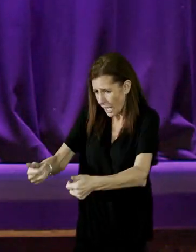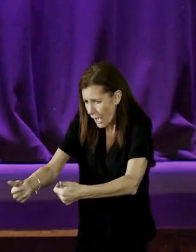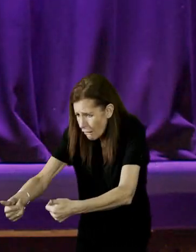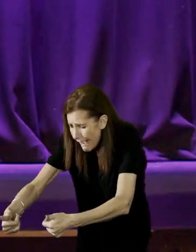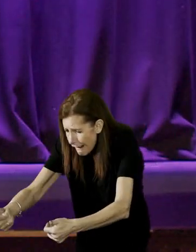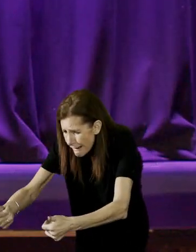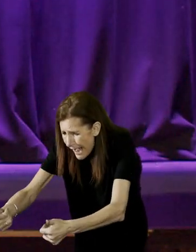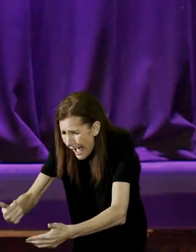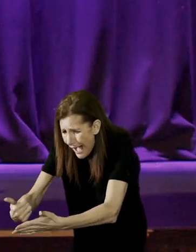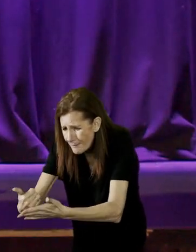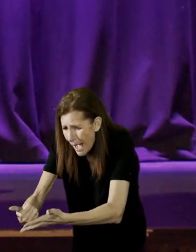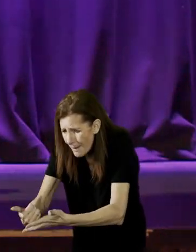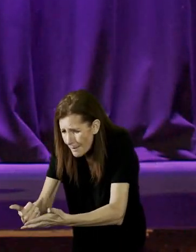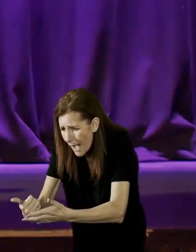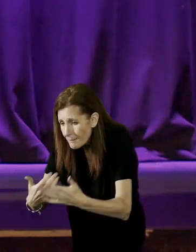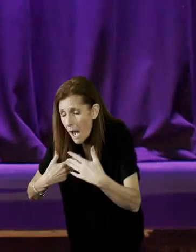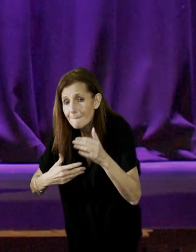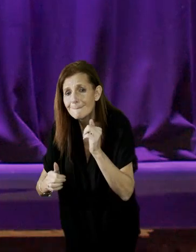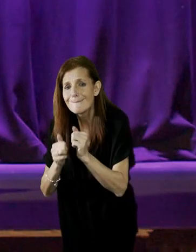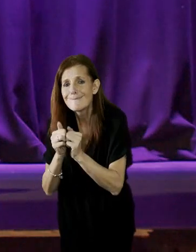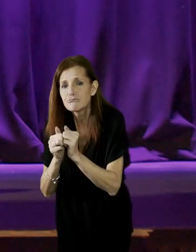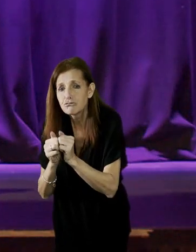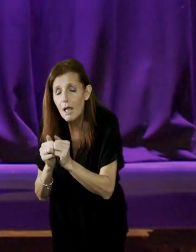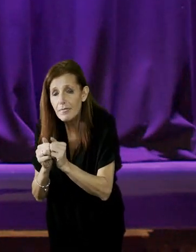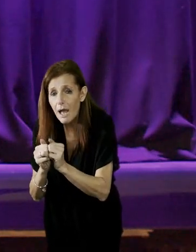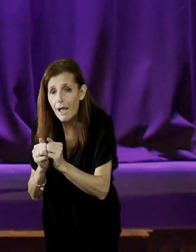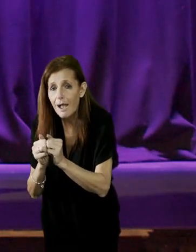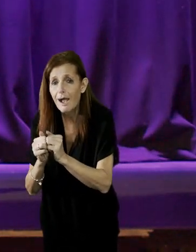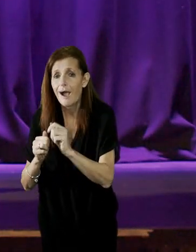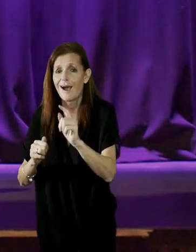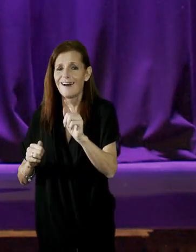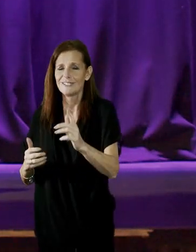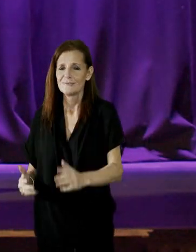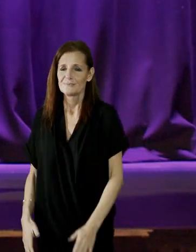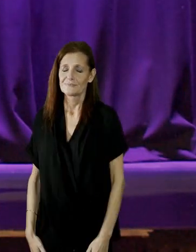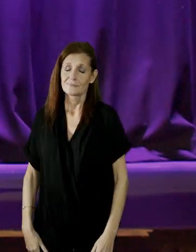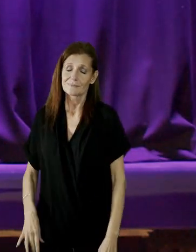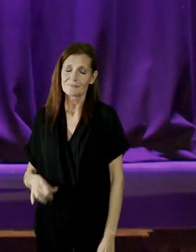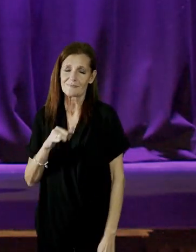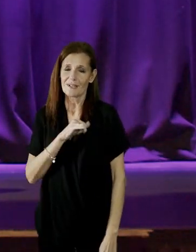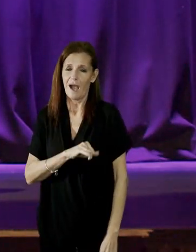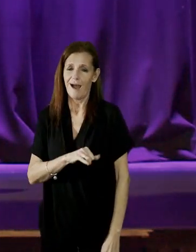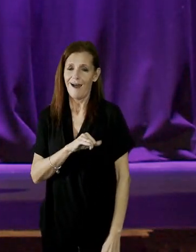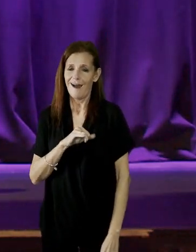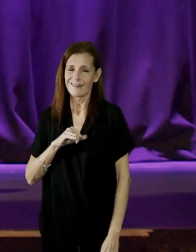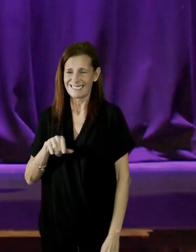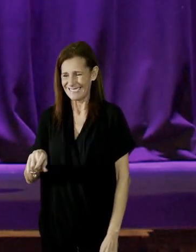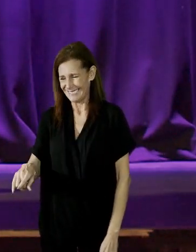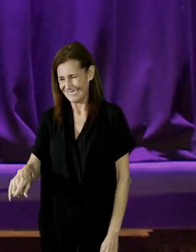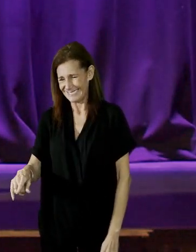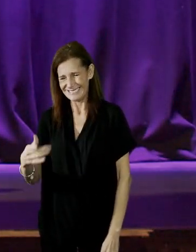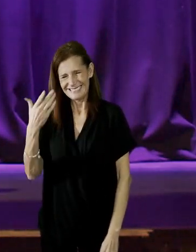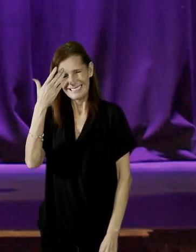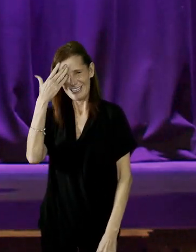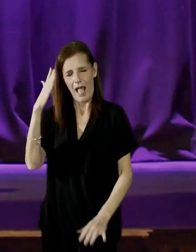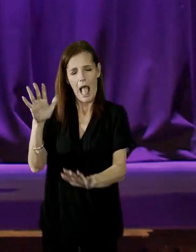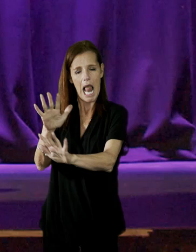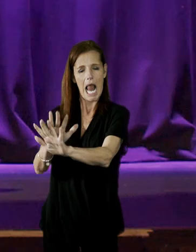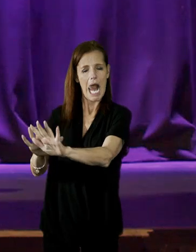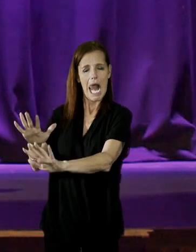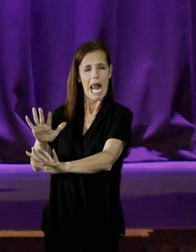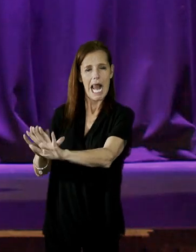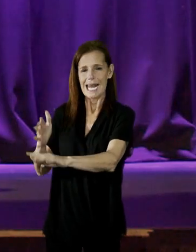my brother, because I'll be honest, I don't think he knows what inconspicuous means,